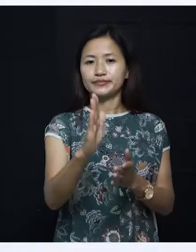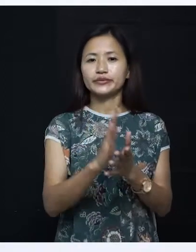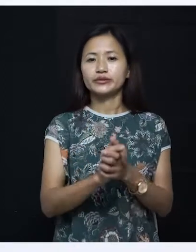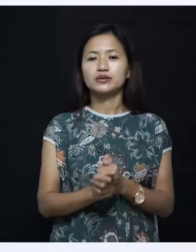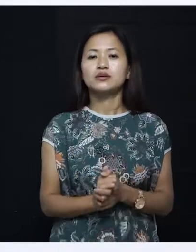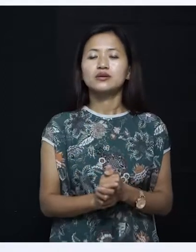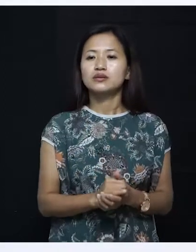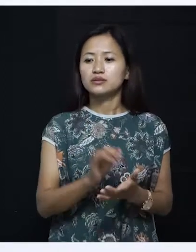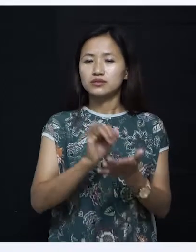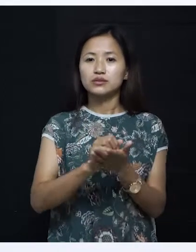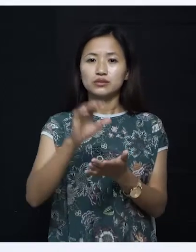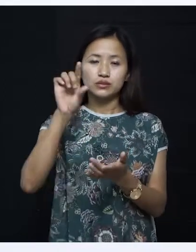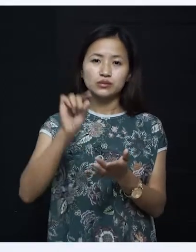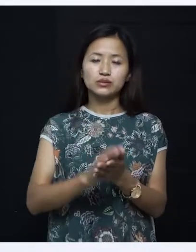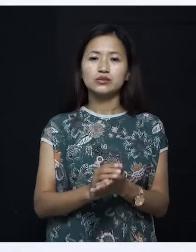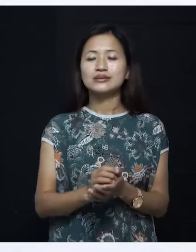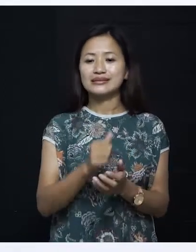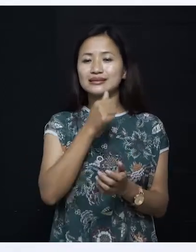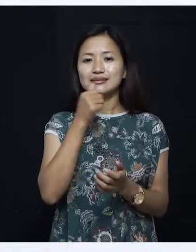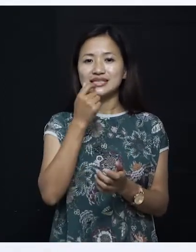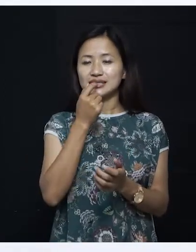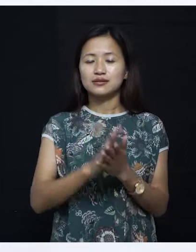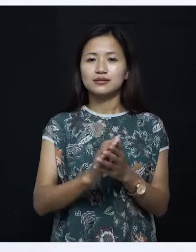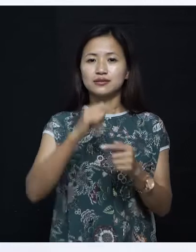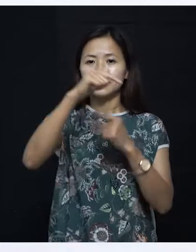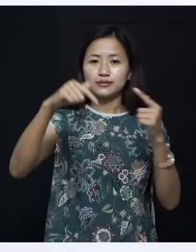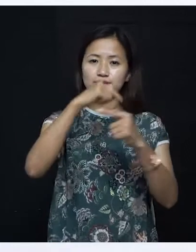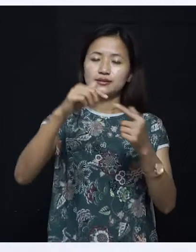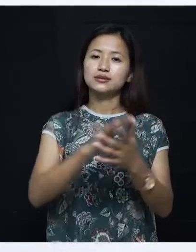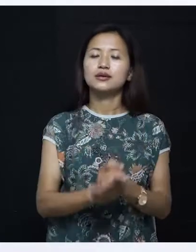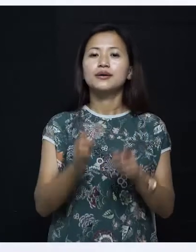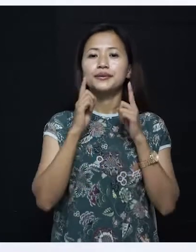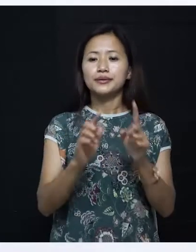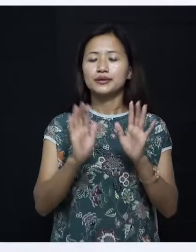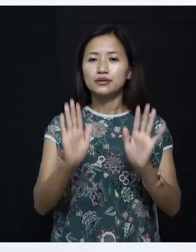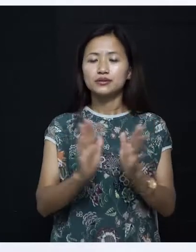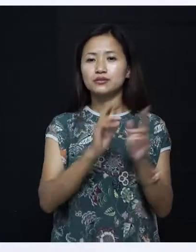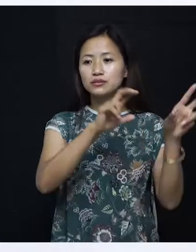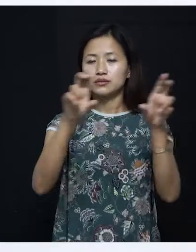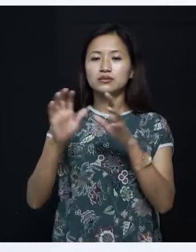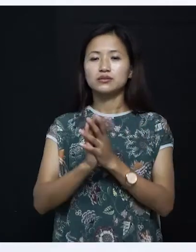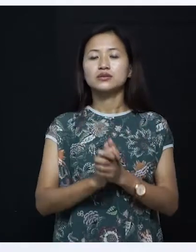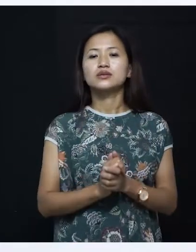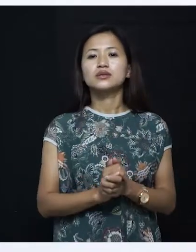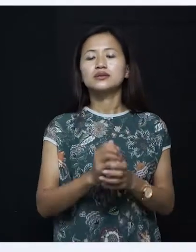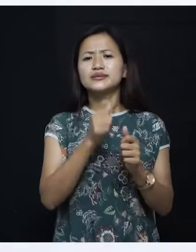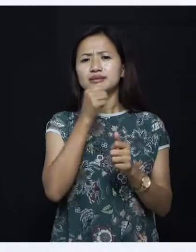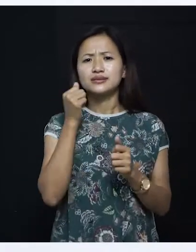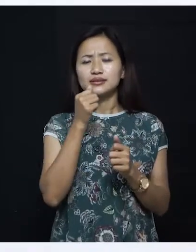Okay, so that is to do with this sugar industries. But here regarding these sugar industries,